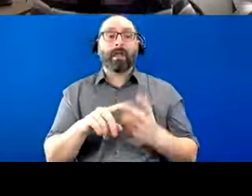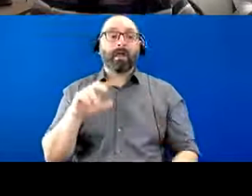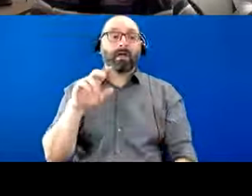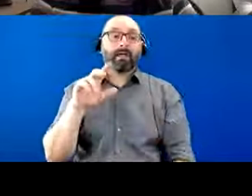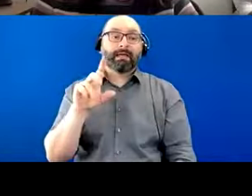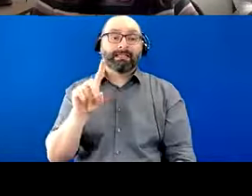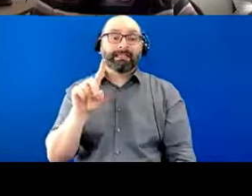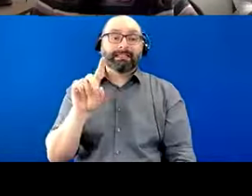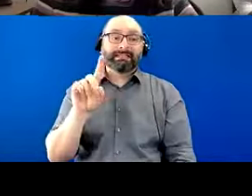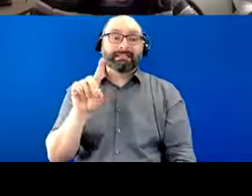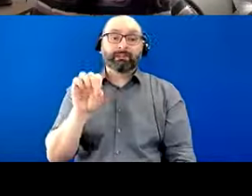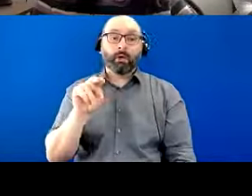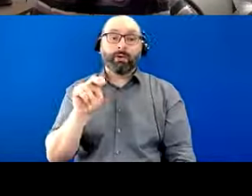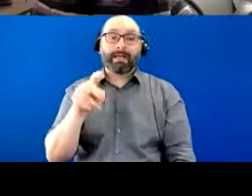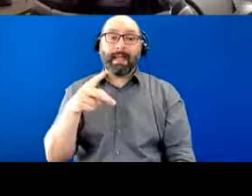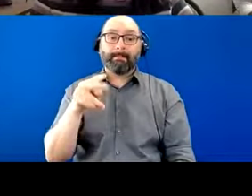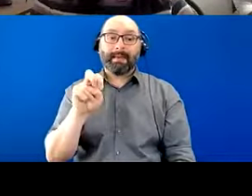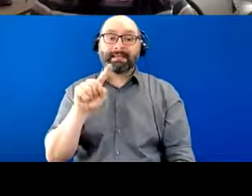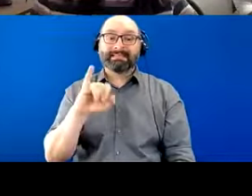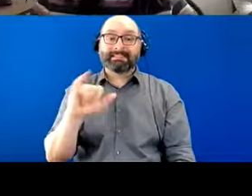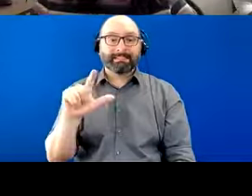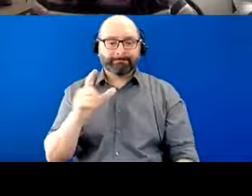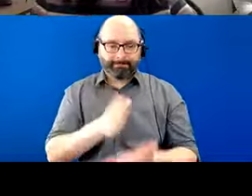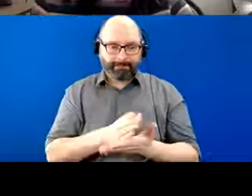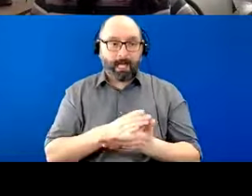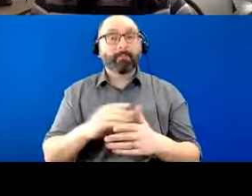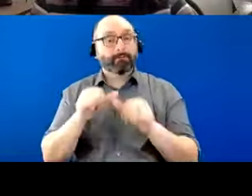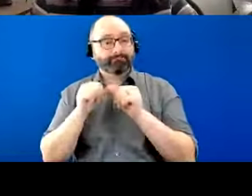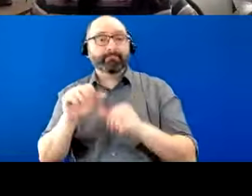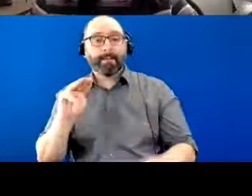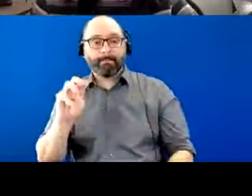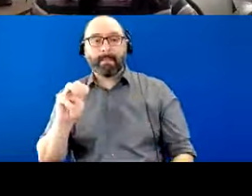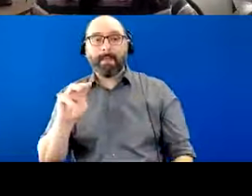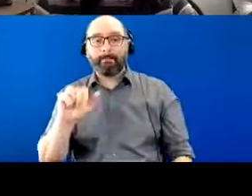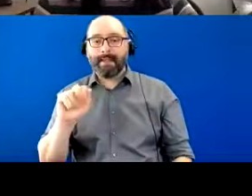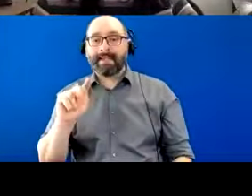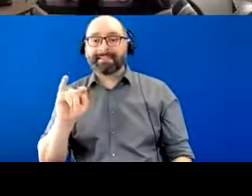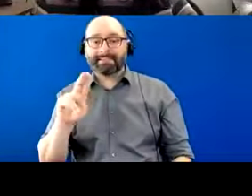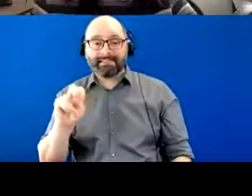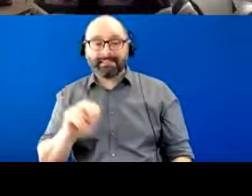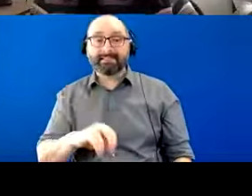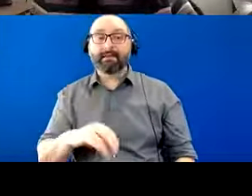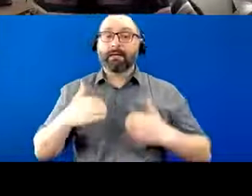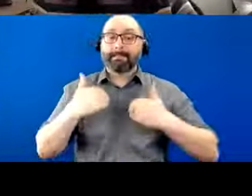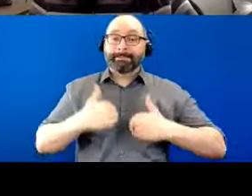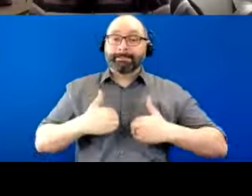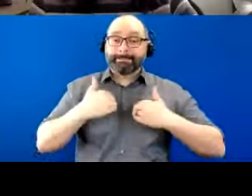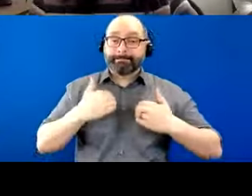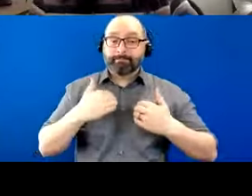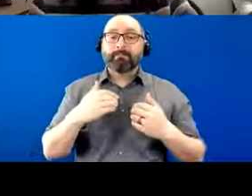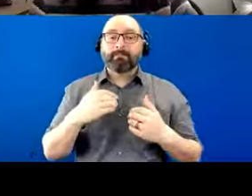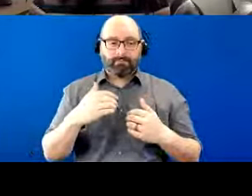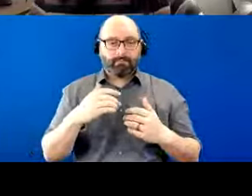but continued the memantine. He was hospitalized for pneumonia and was discharged briefly to a skilled nursing